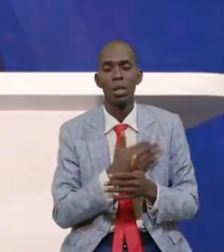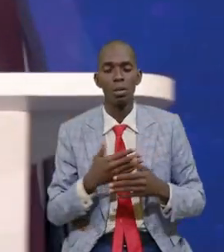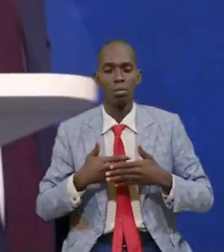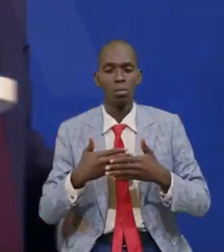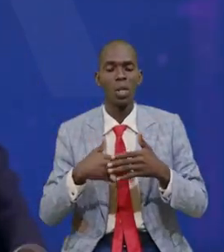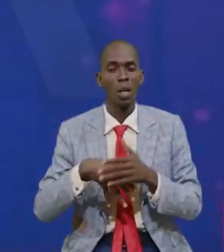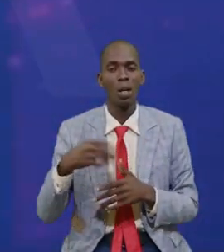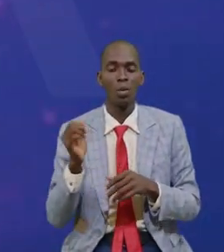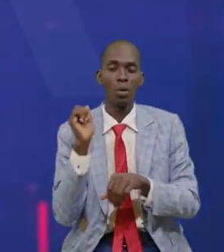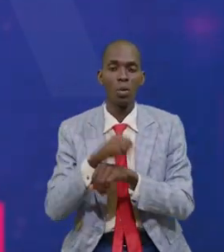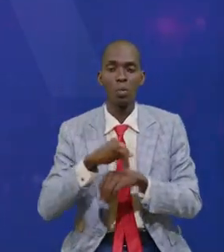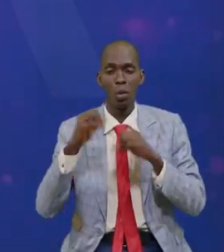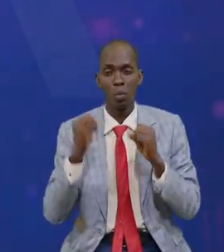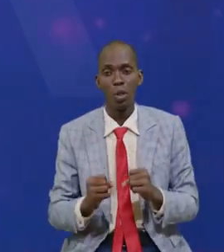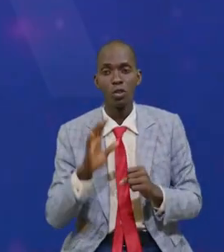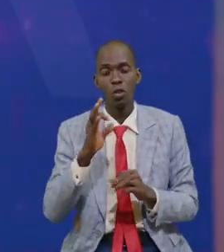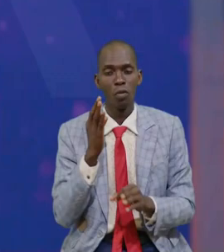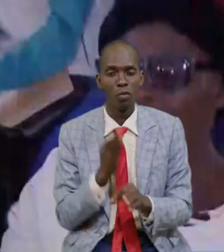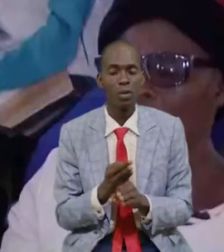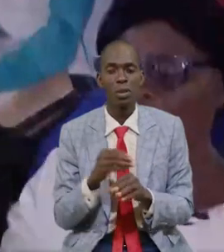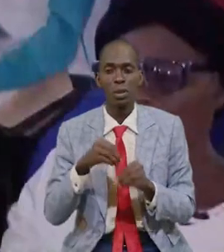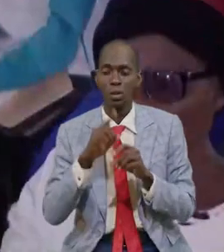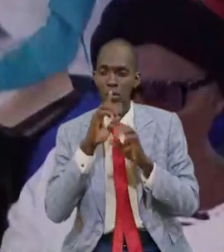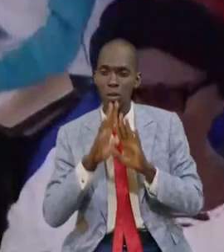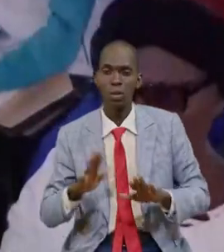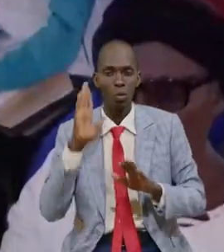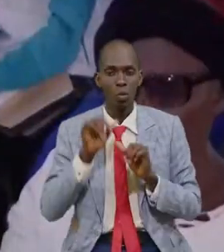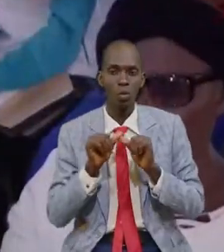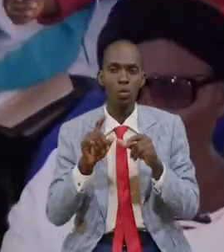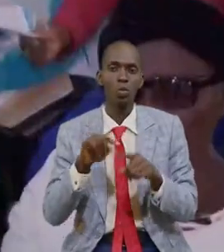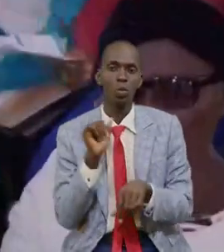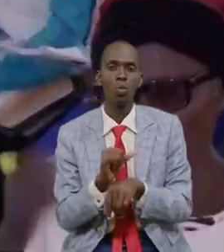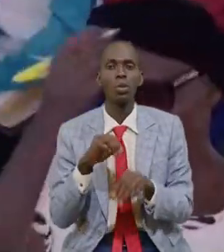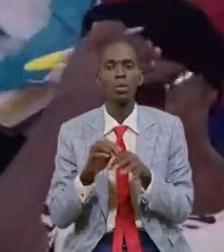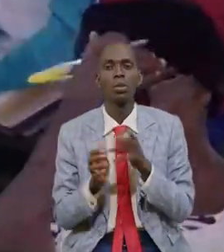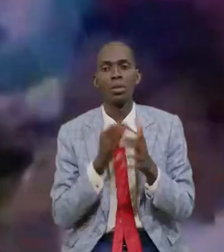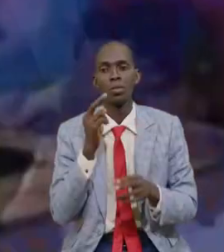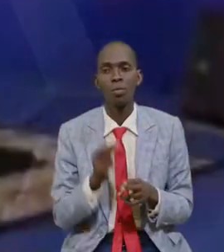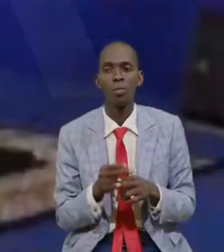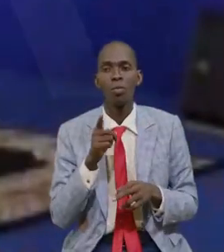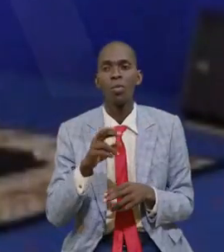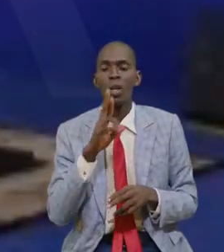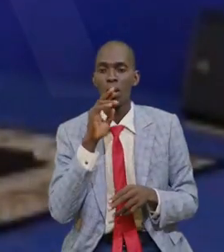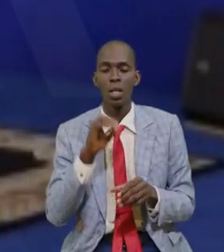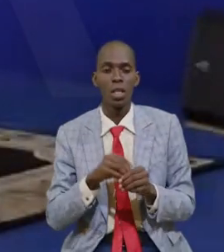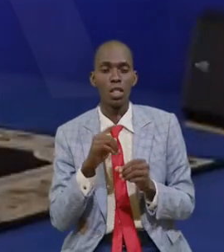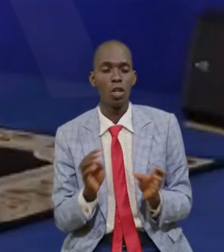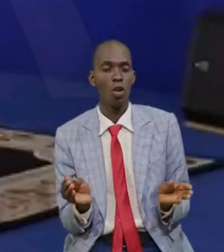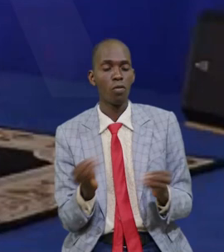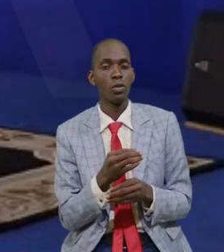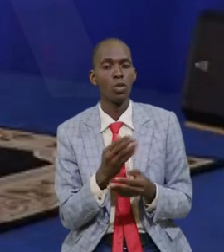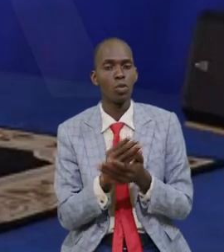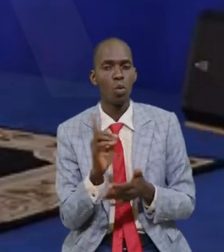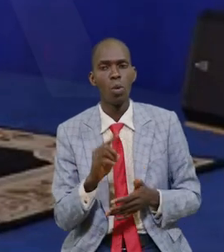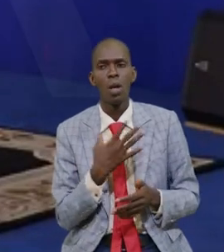your faith will keep on walking in Jesus' name. You are in the office, you are somewhere, and you feel